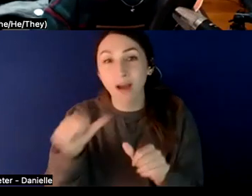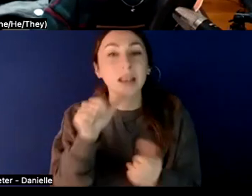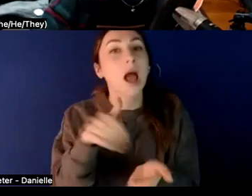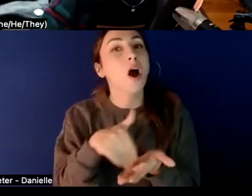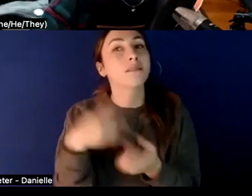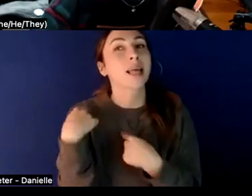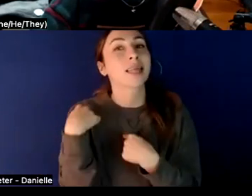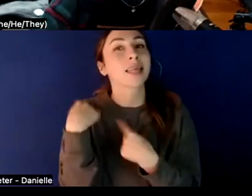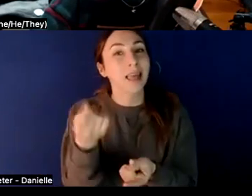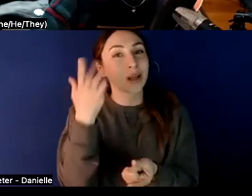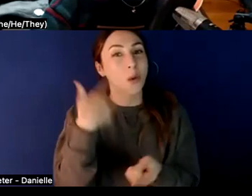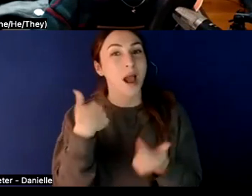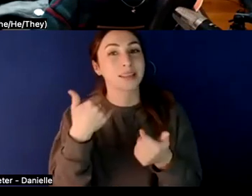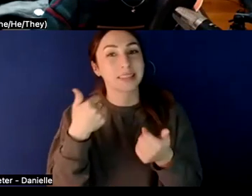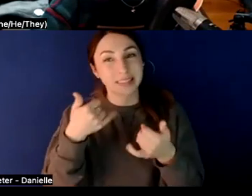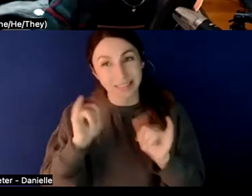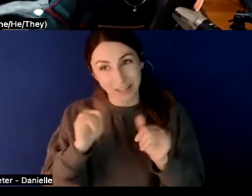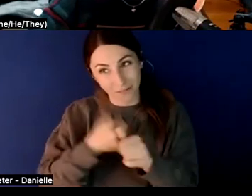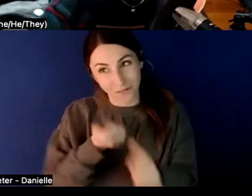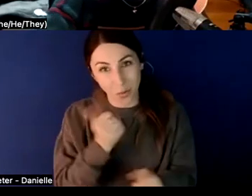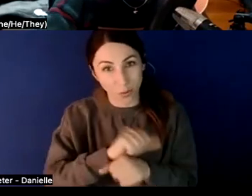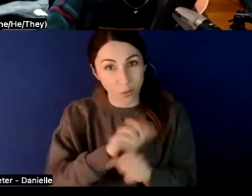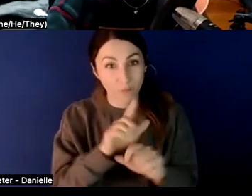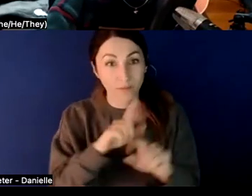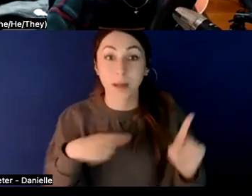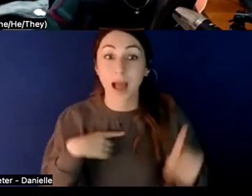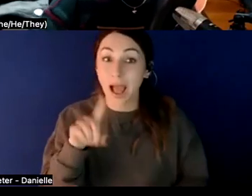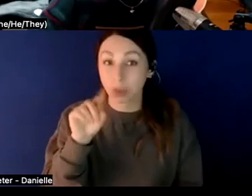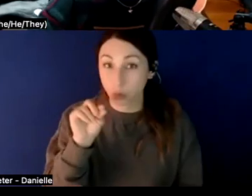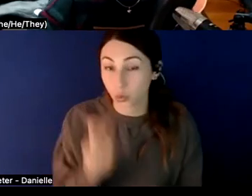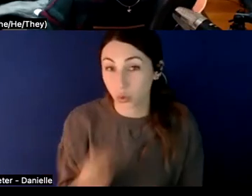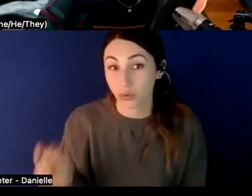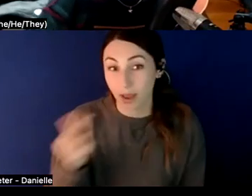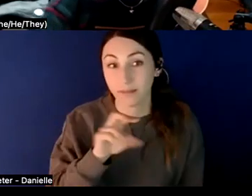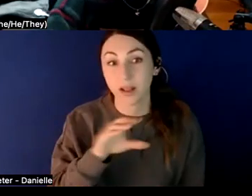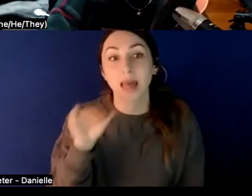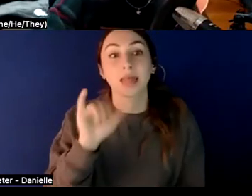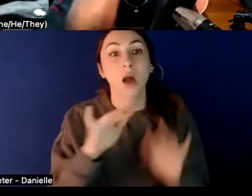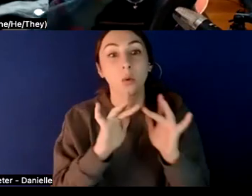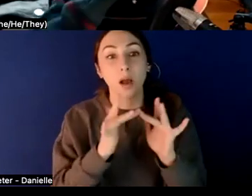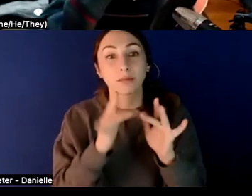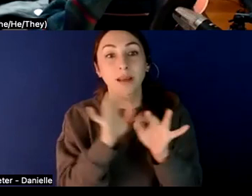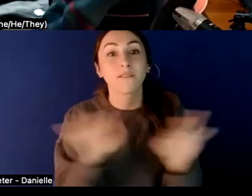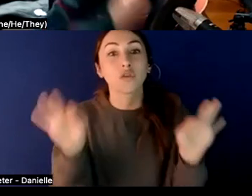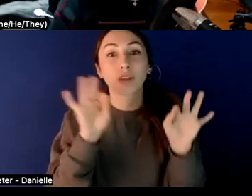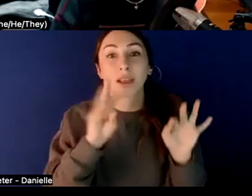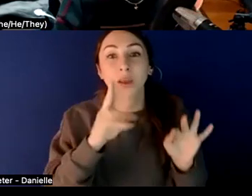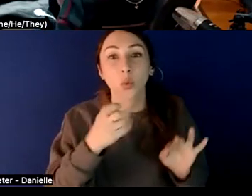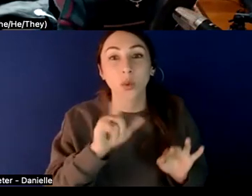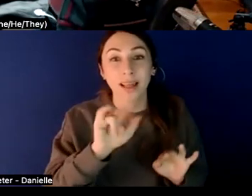trying to avoid getting COVID. But I do travel occasionally. And that website is